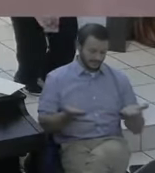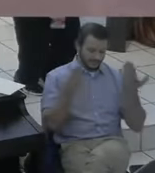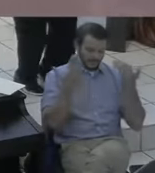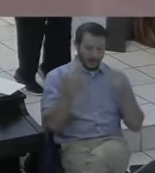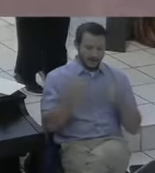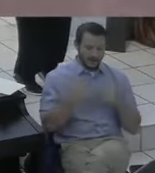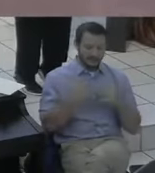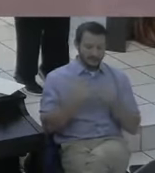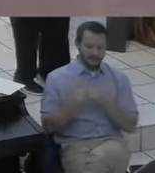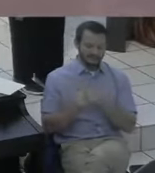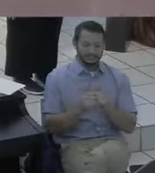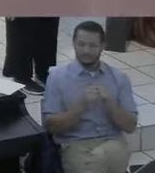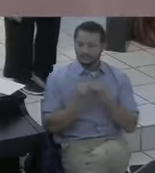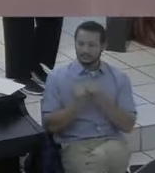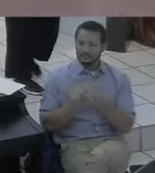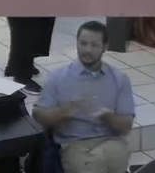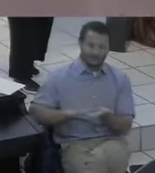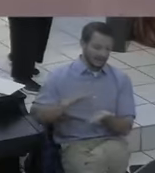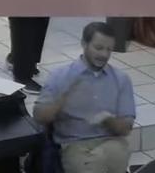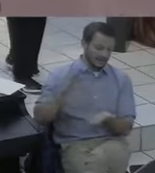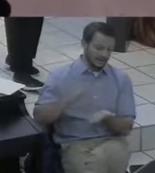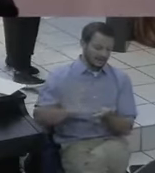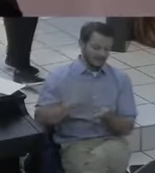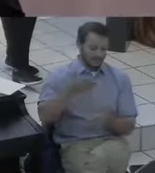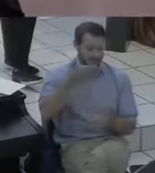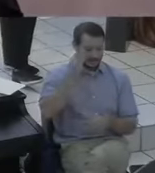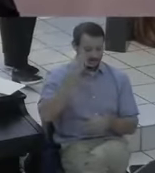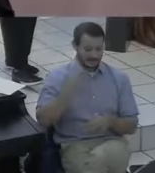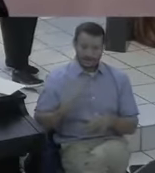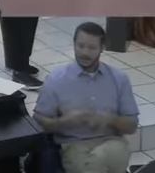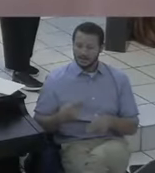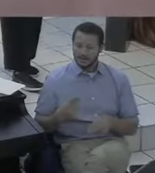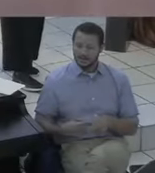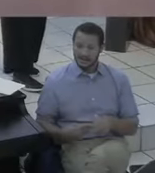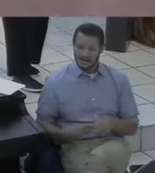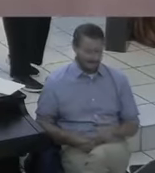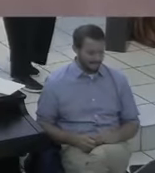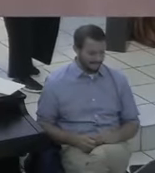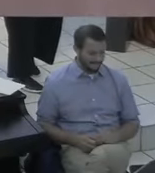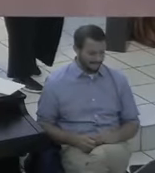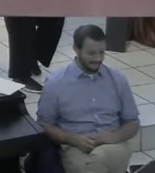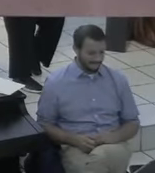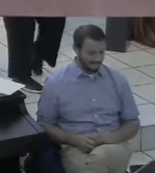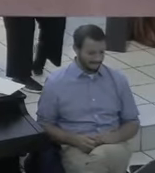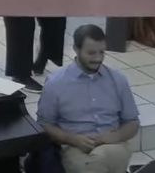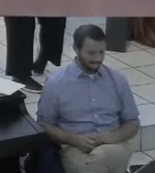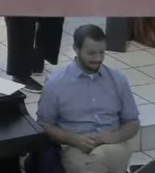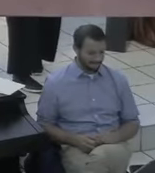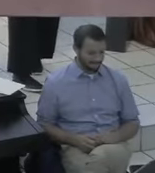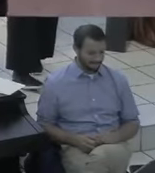name. Rise up together, pray God's name.